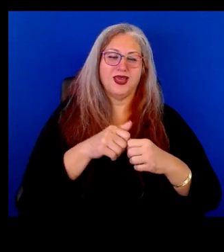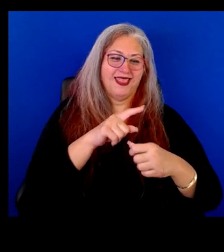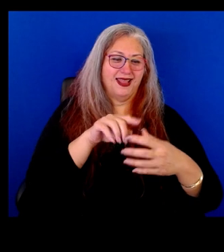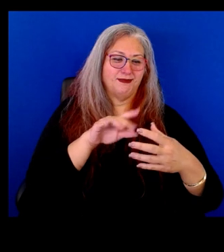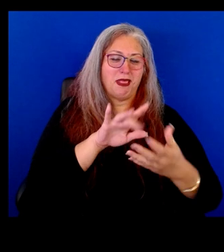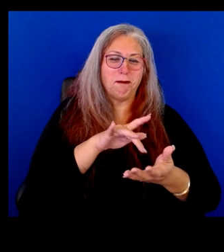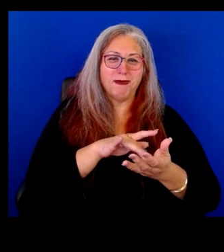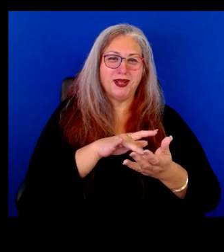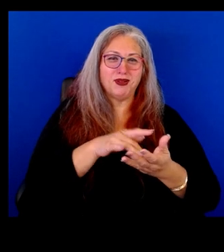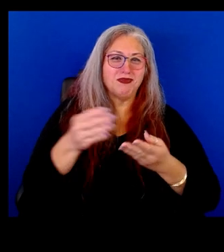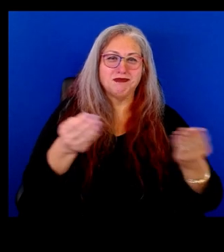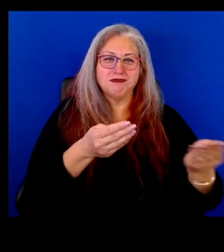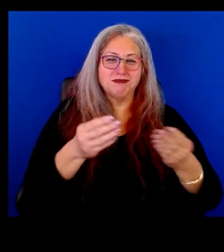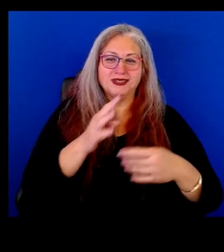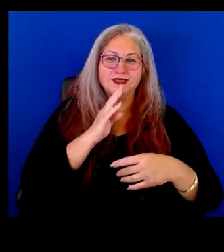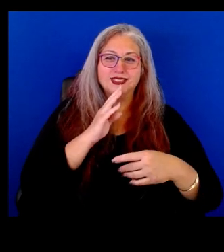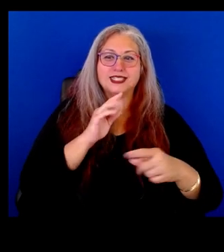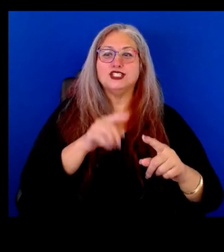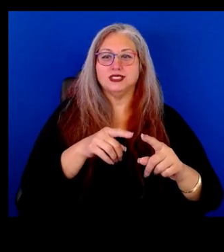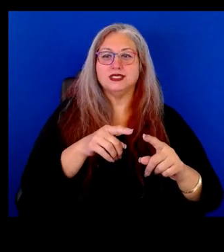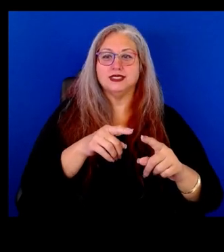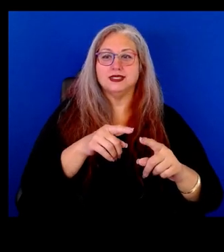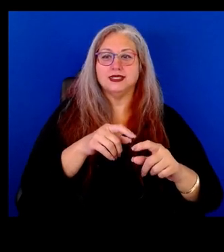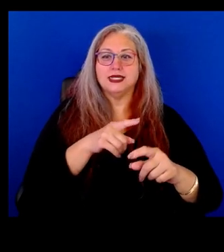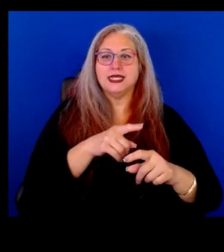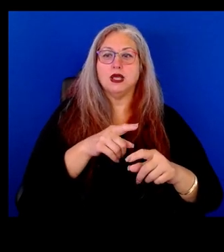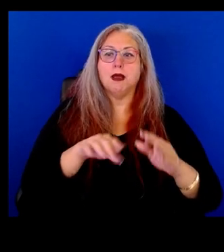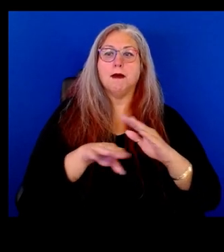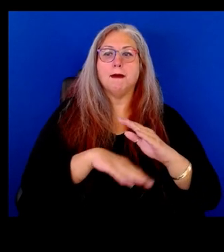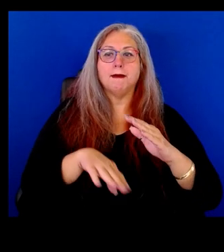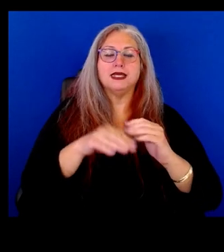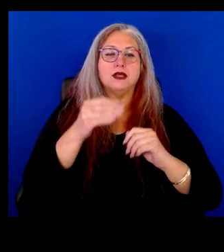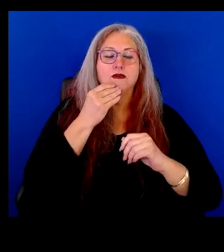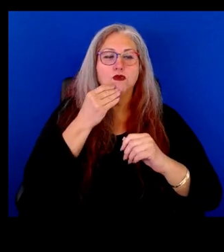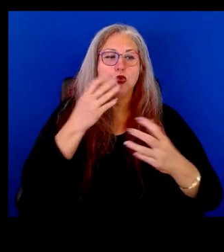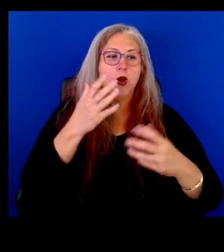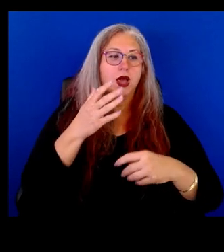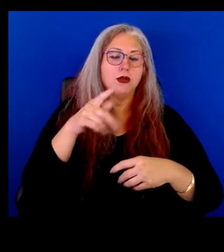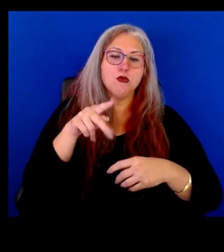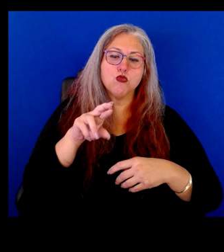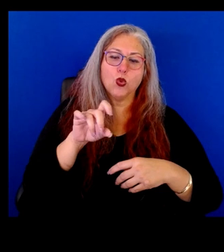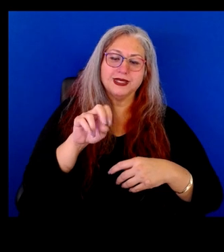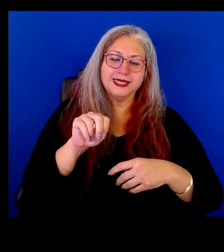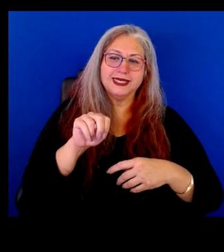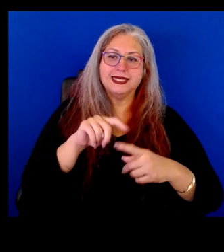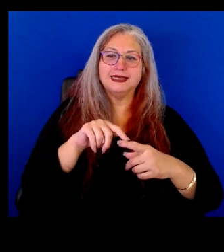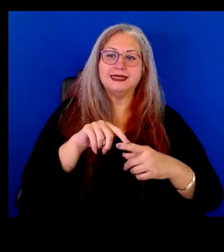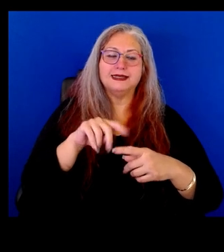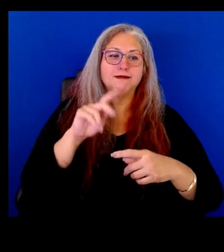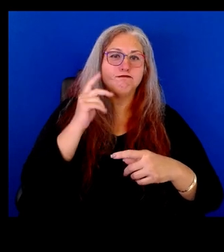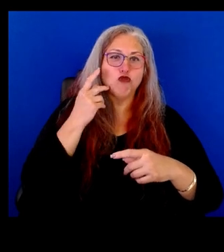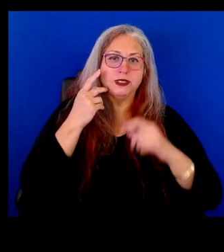between the conversation, was they would do basic food, the proteins, the